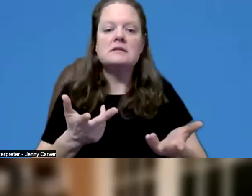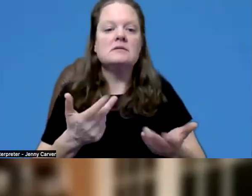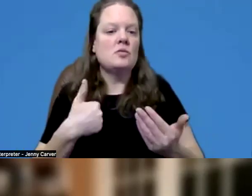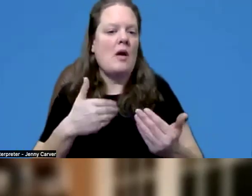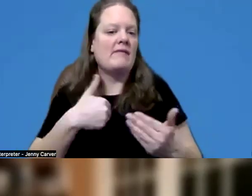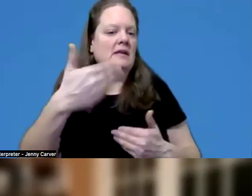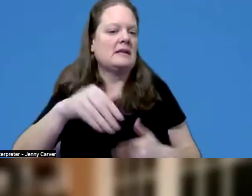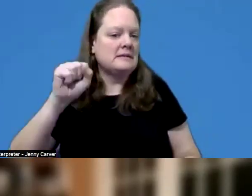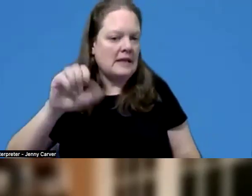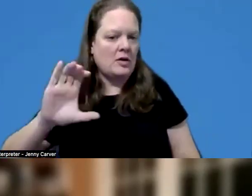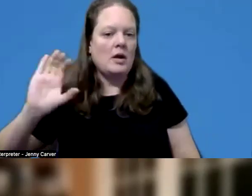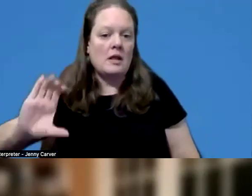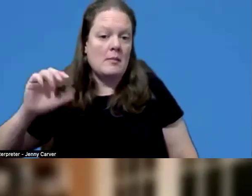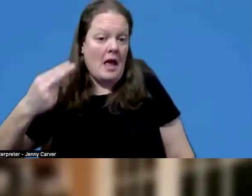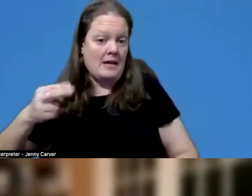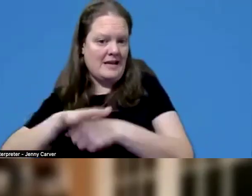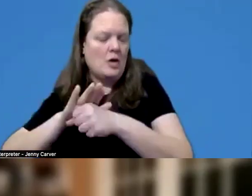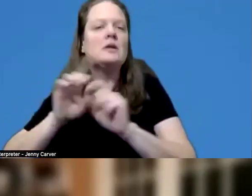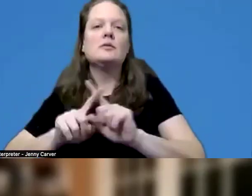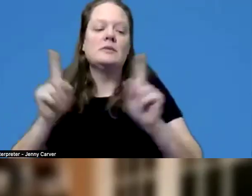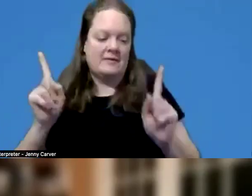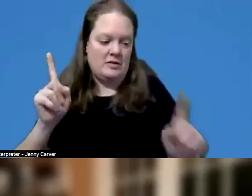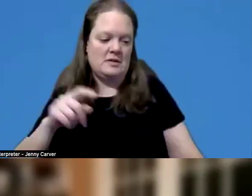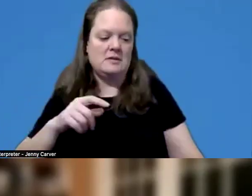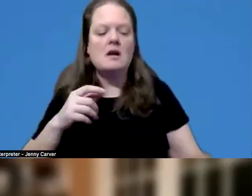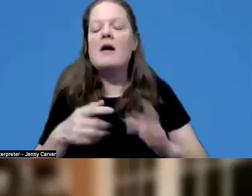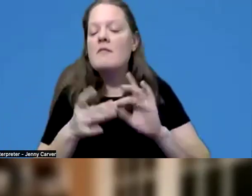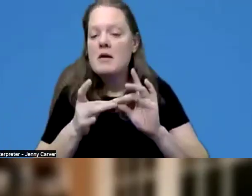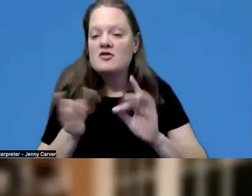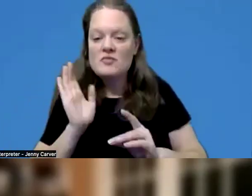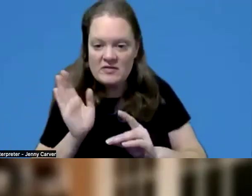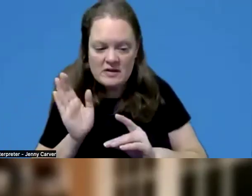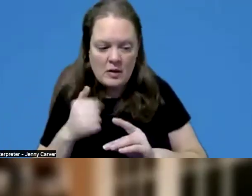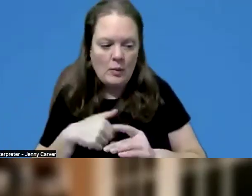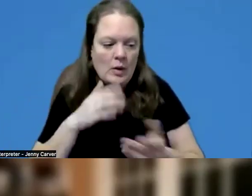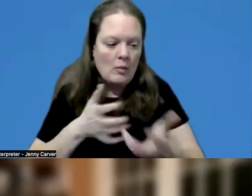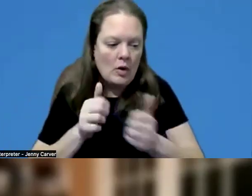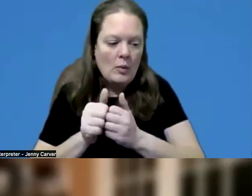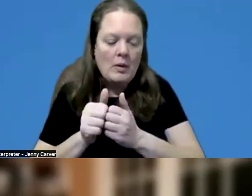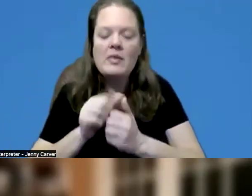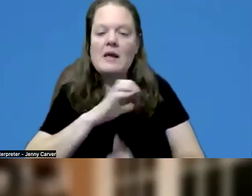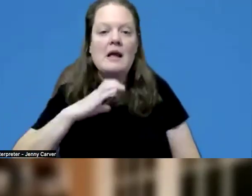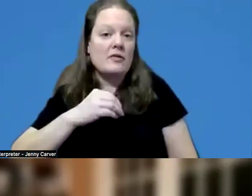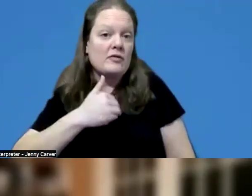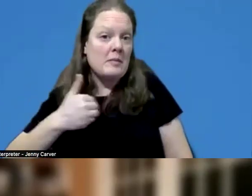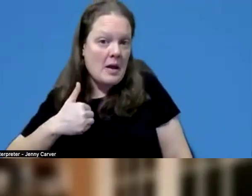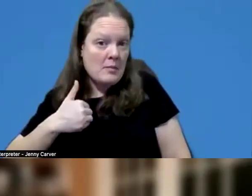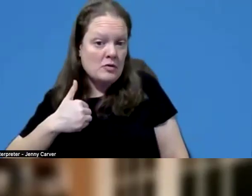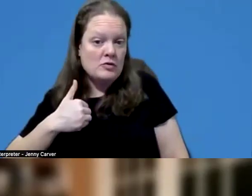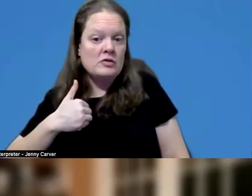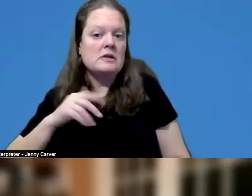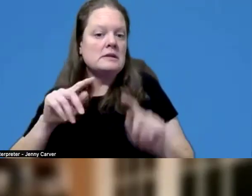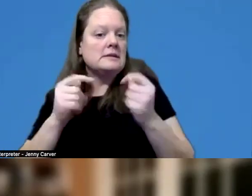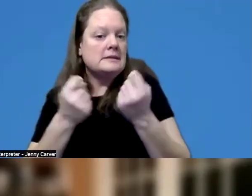next center in Columbia Heights as being very different. So as I've said earlier, we'll work with the council members'